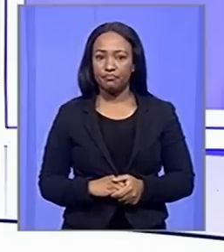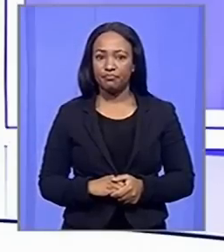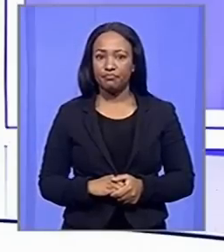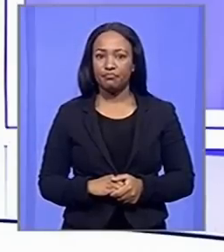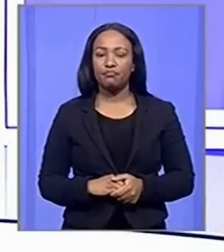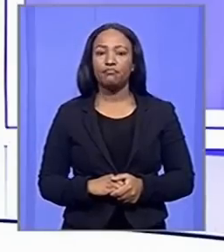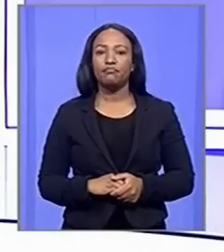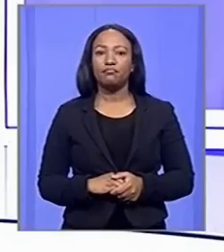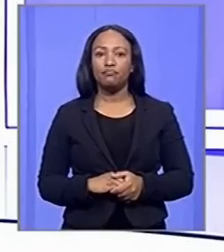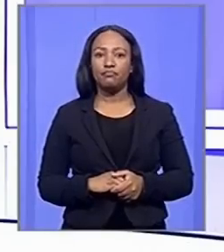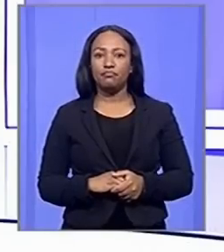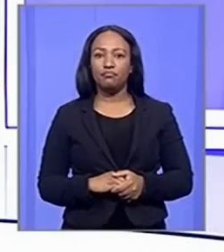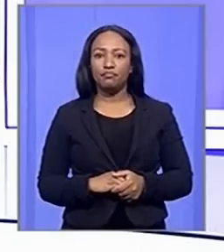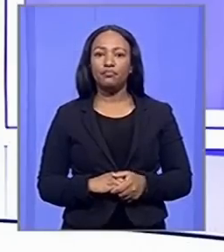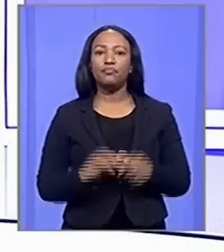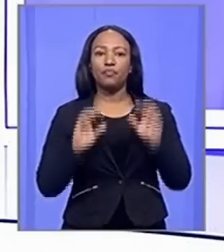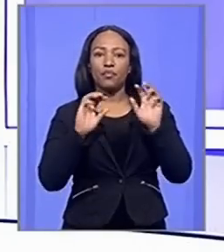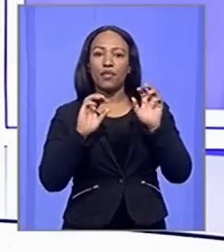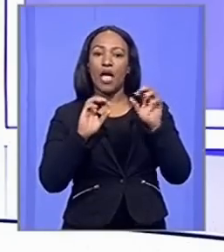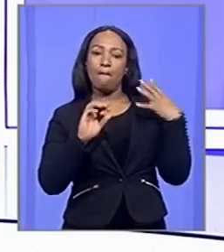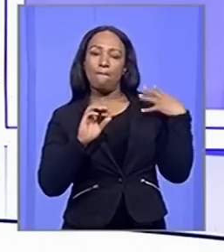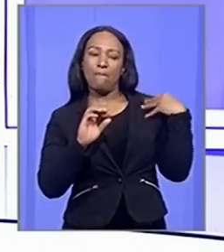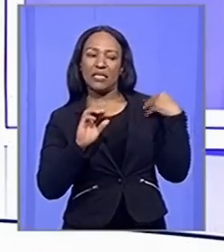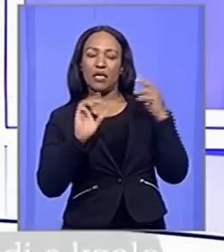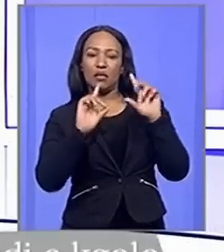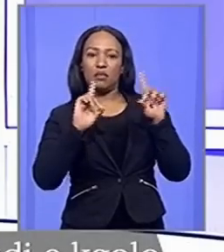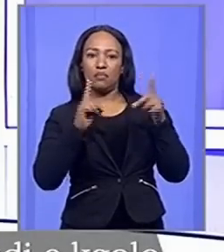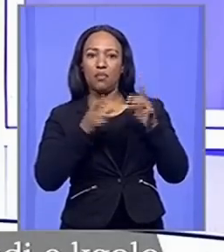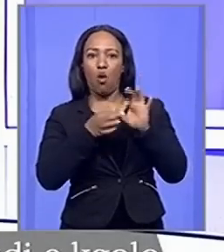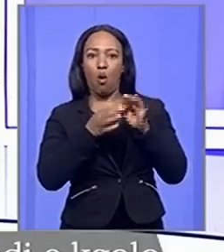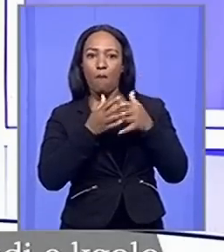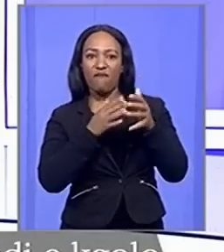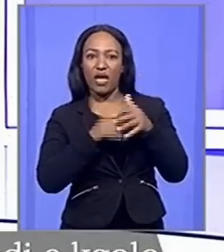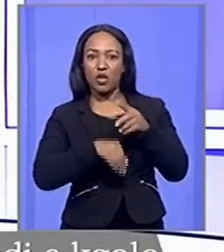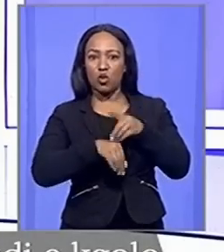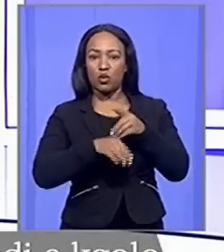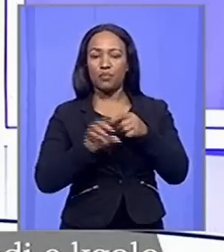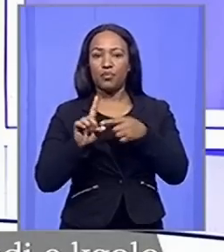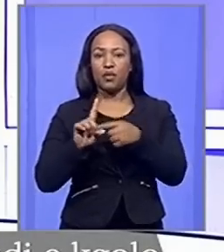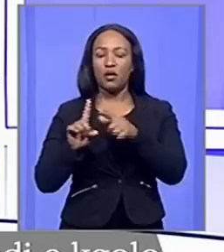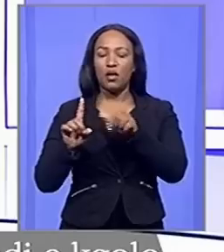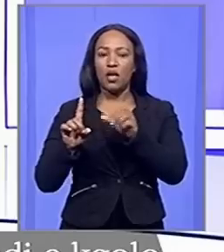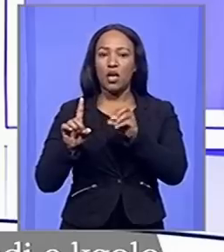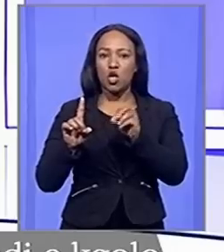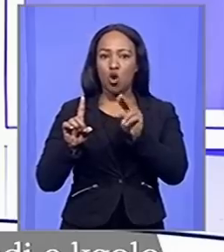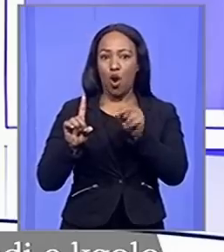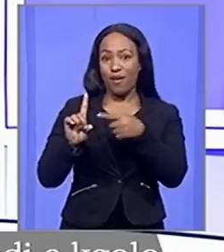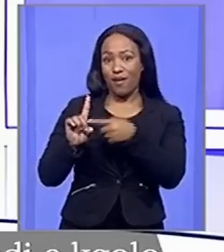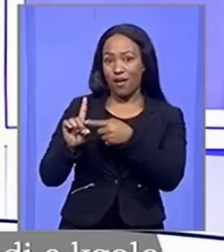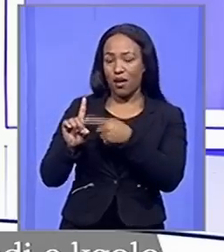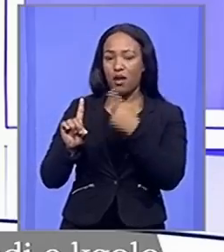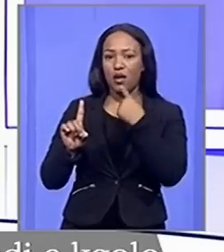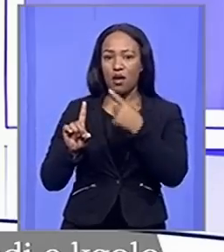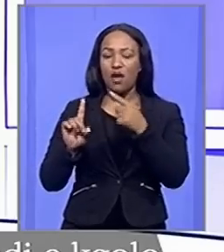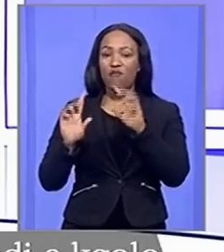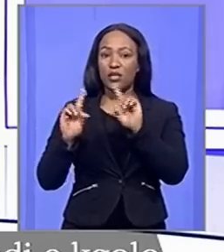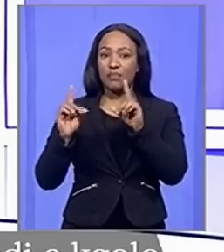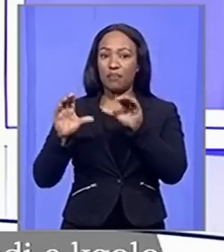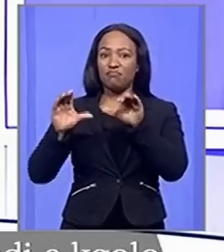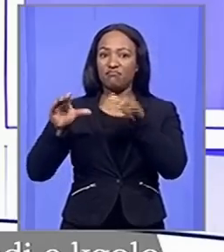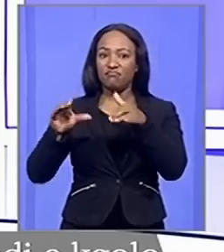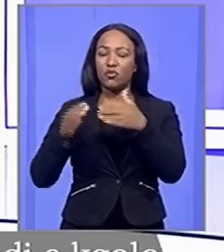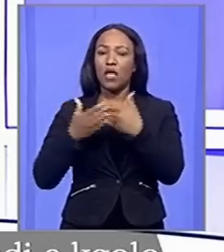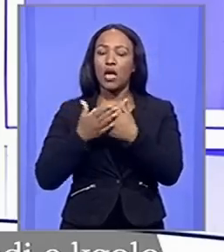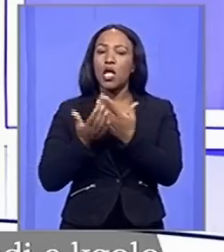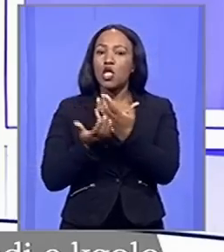Tona ya kgoro ya merero ya selegae Dr. Leon Schreiber o re o nyaka go aga kgoro ya gabo yeo e tla go kgatha go tema e bohlokwa kgodišong ya